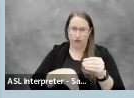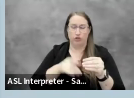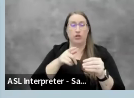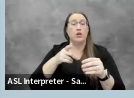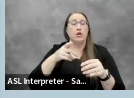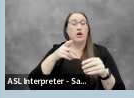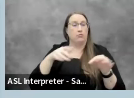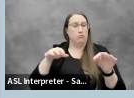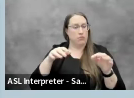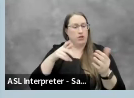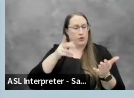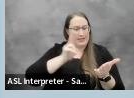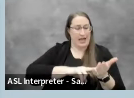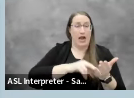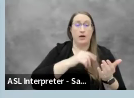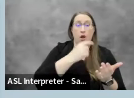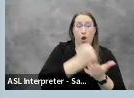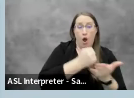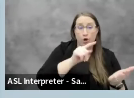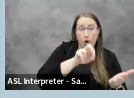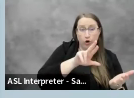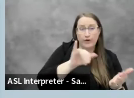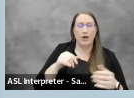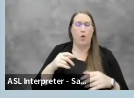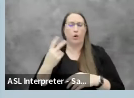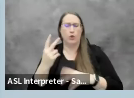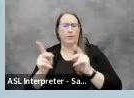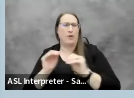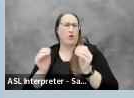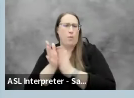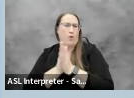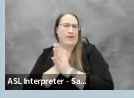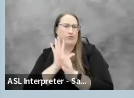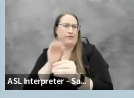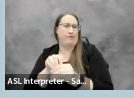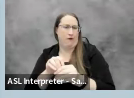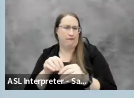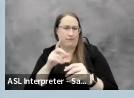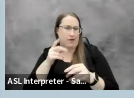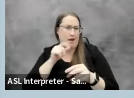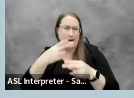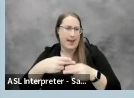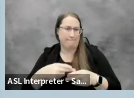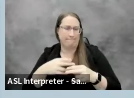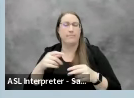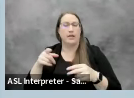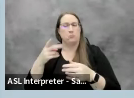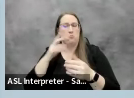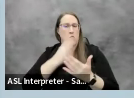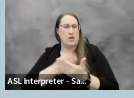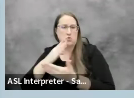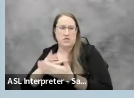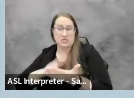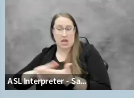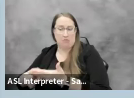notary or 2 disinterested witnesses and turn it back into your medical facility so that if there is an accident or emergency surgery that needs